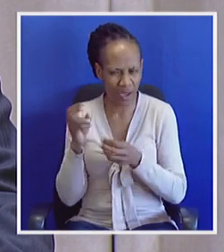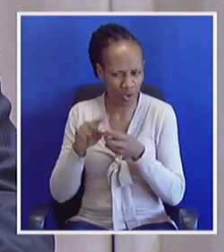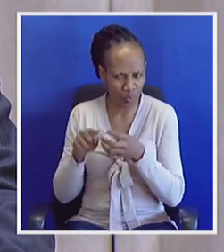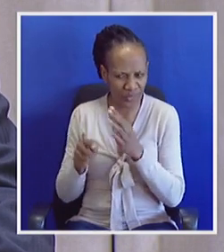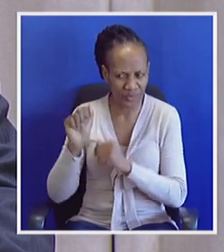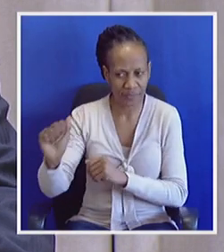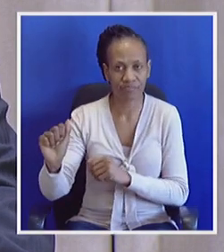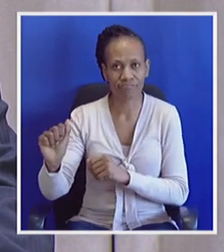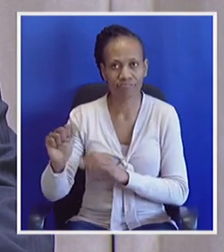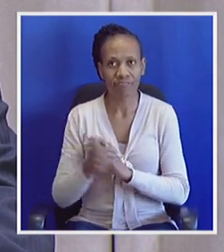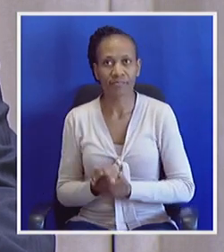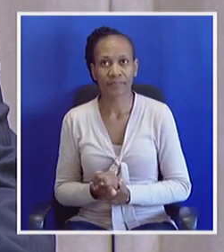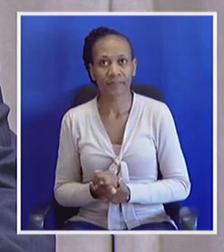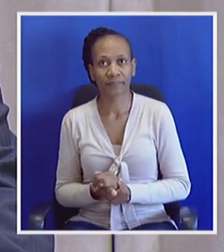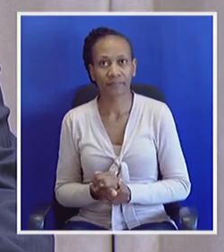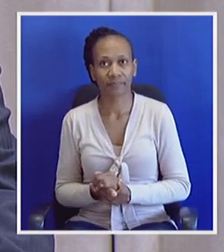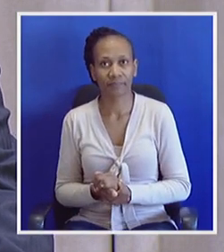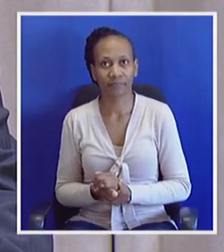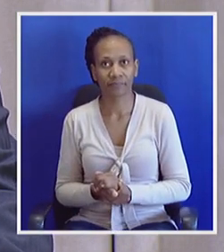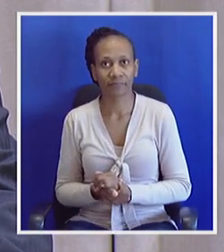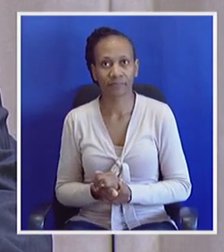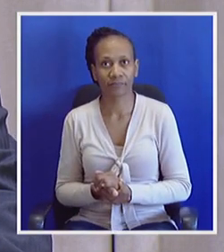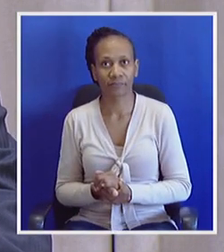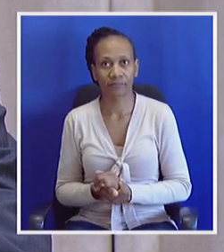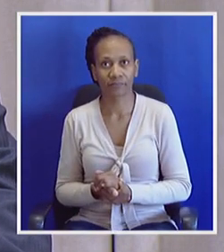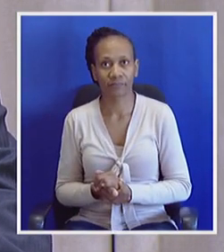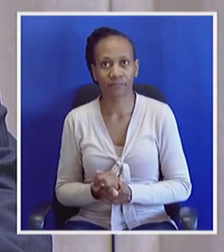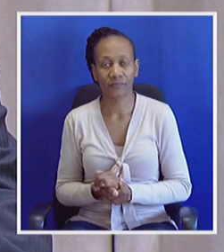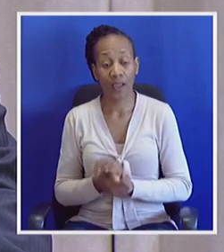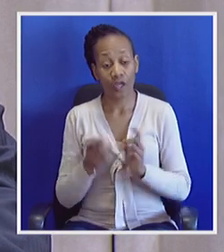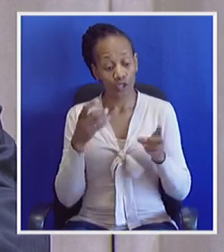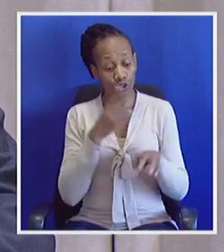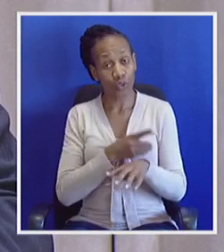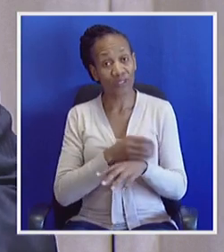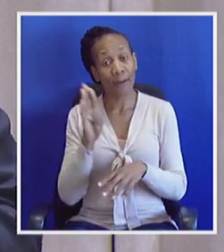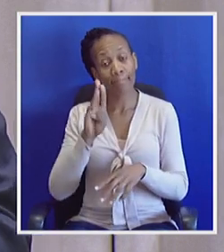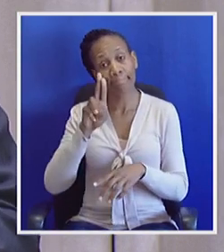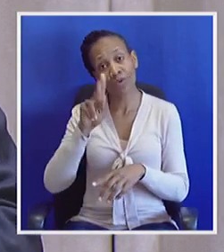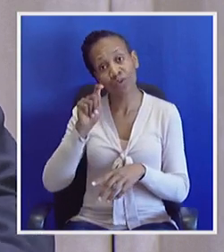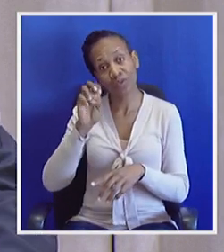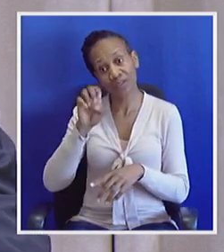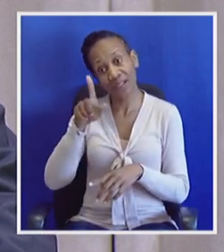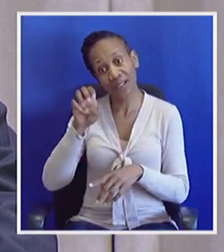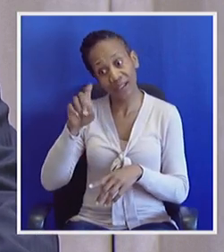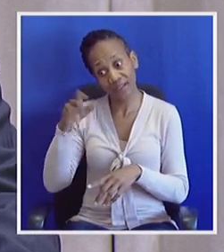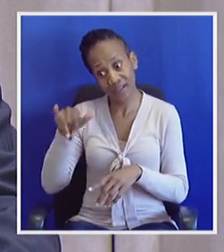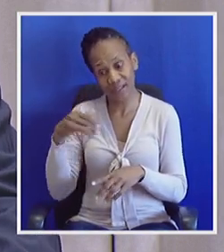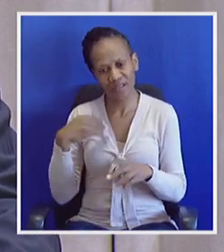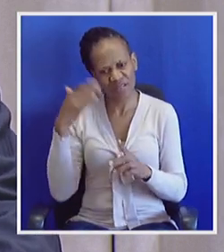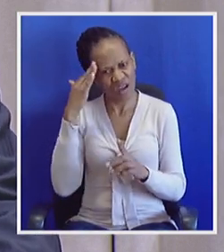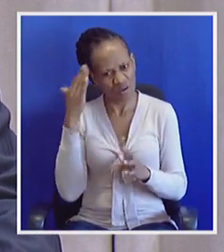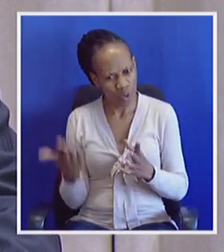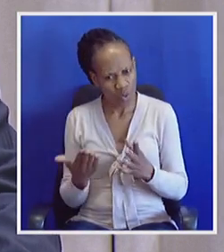this. The profile that we had of Dr. Buthelezi is what I outlined in my